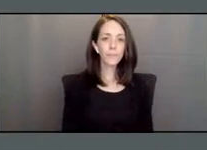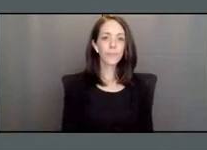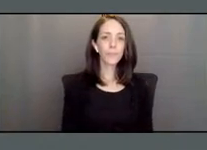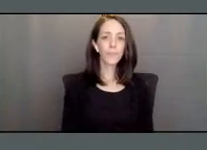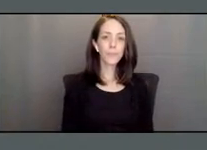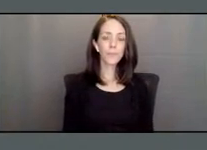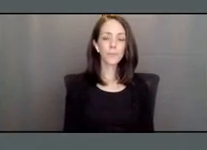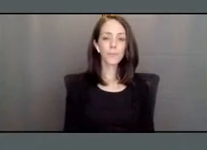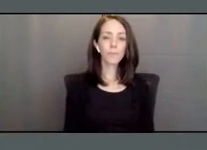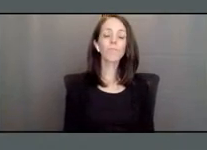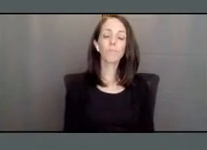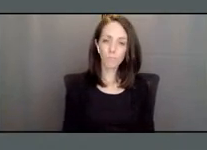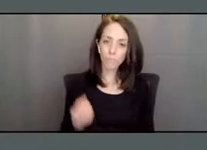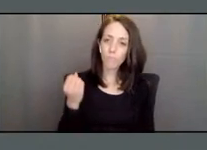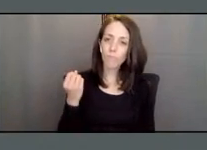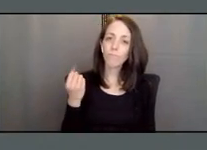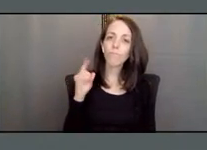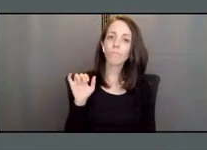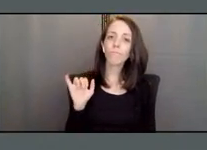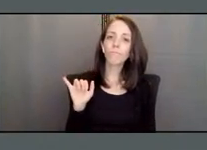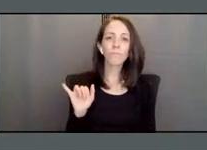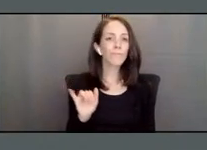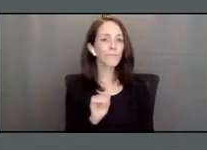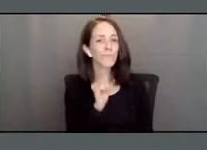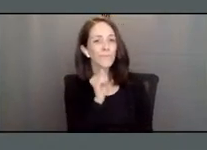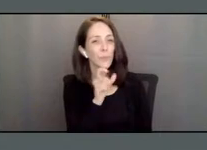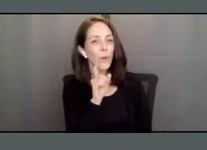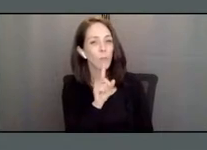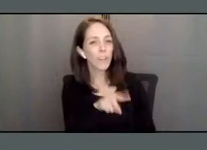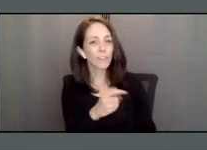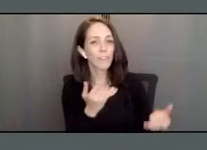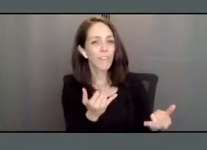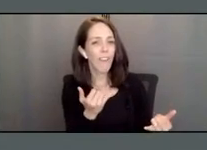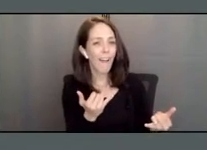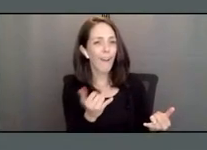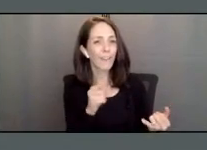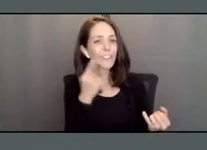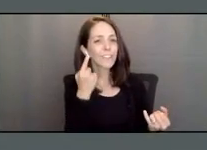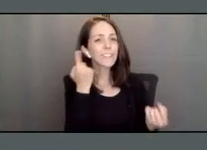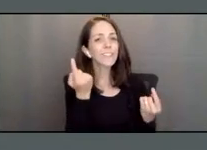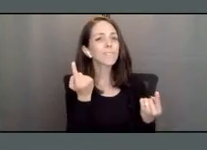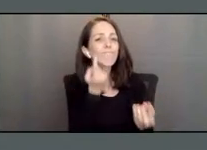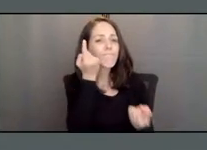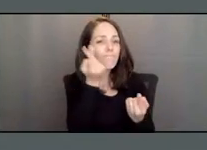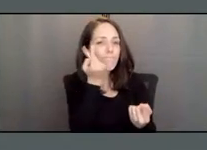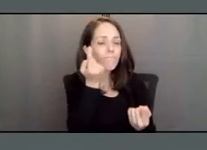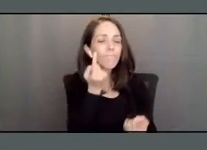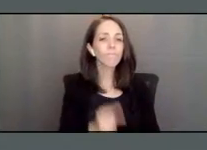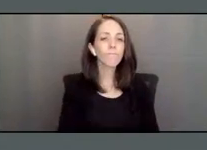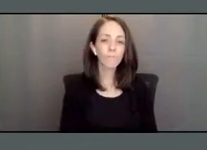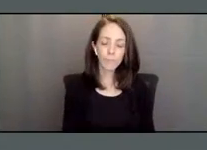Yes, so. You don't have to answer it now. It's just something that I'd like to put on radar. Great, thank